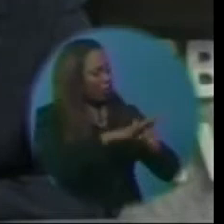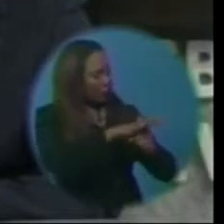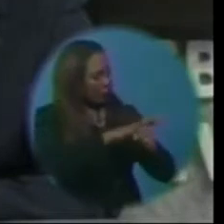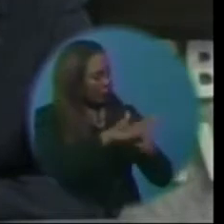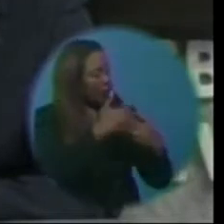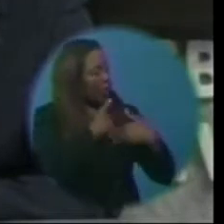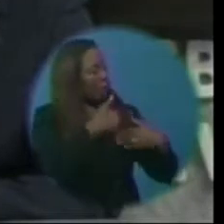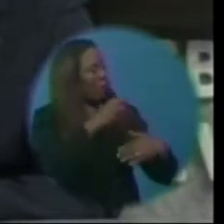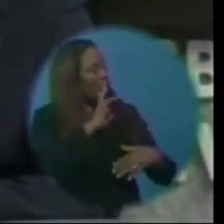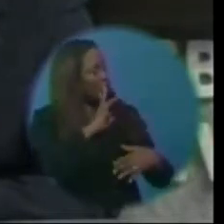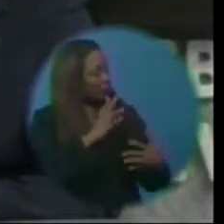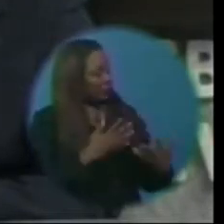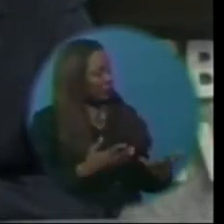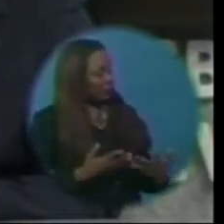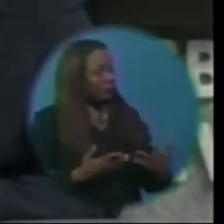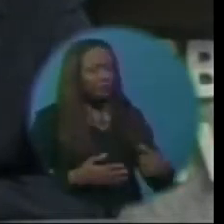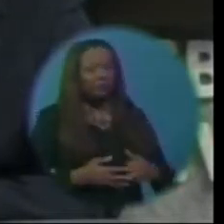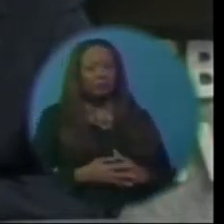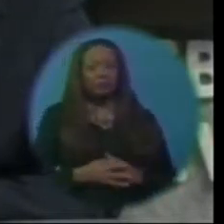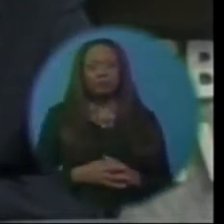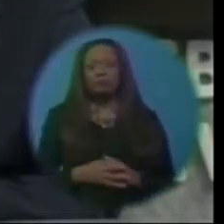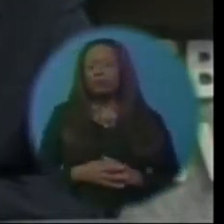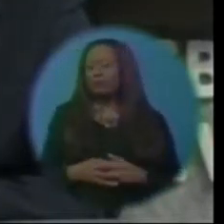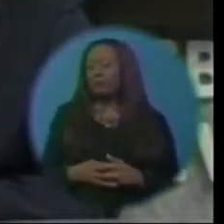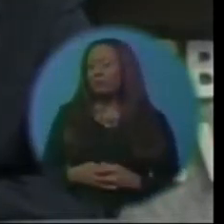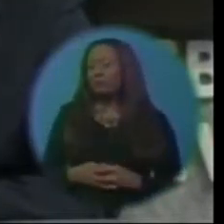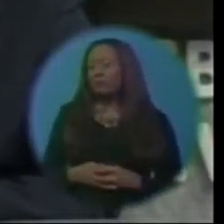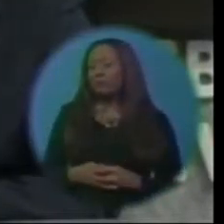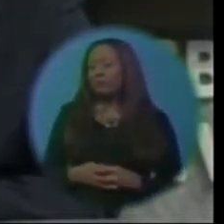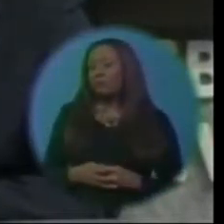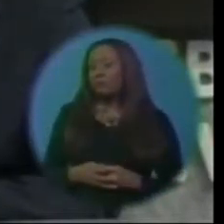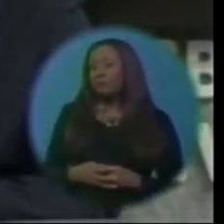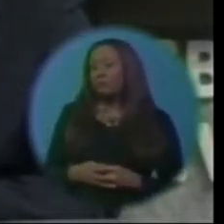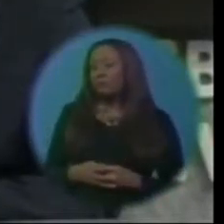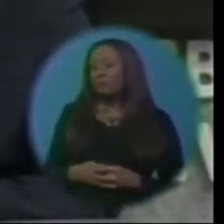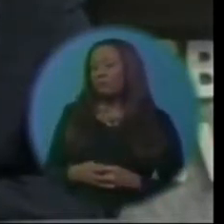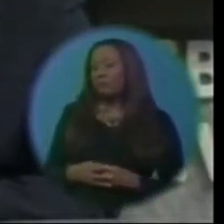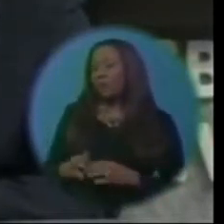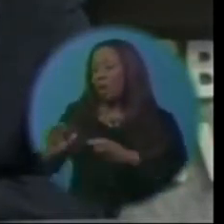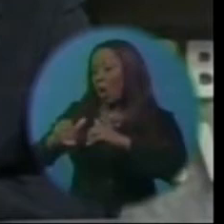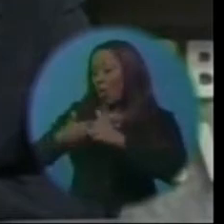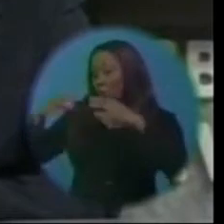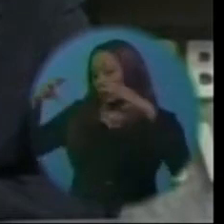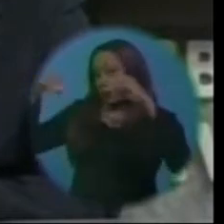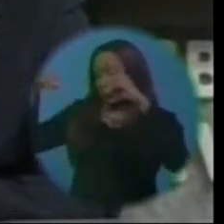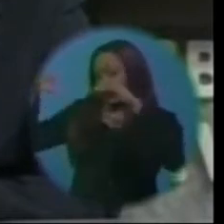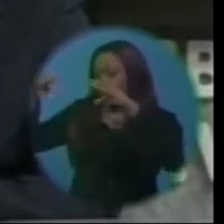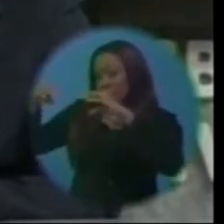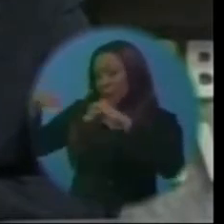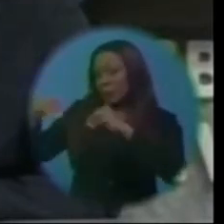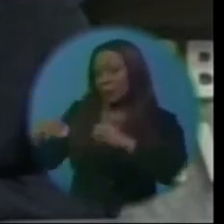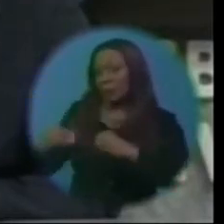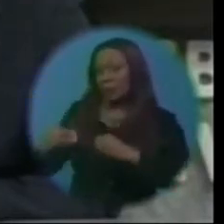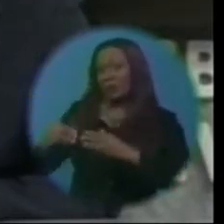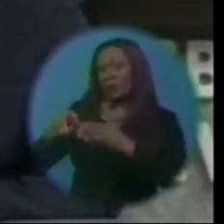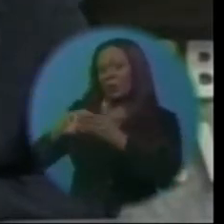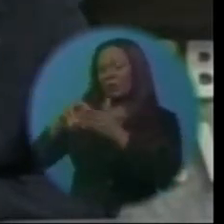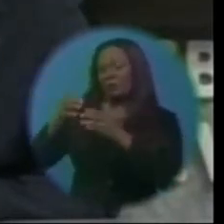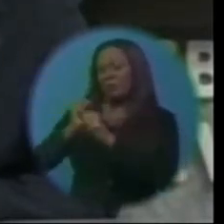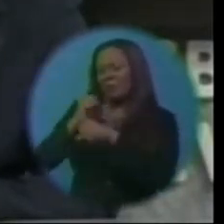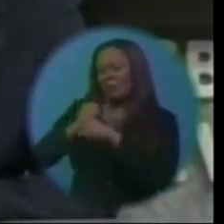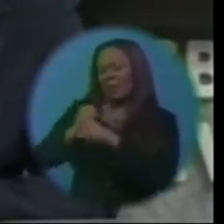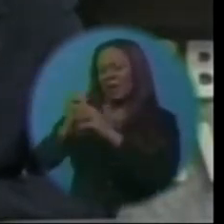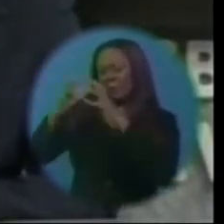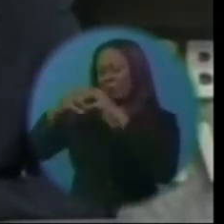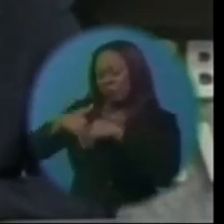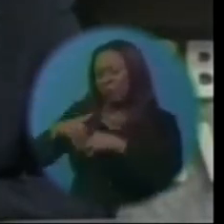water. And how exactly did the electrical outage cause the BWA system to go down? Once